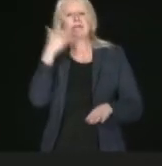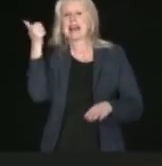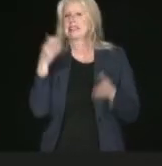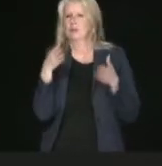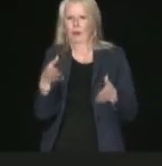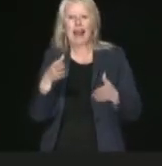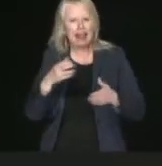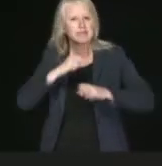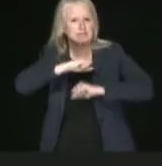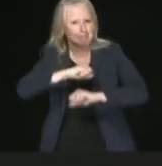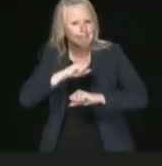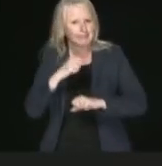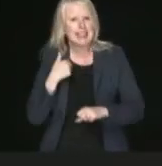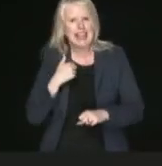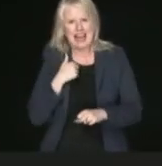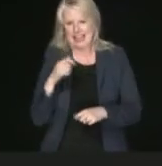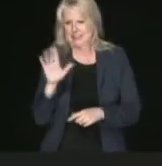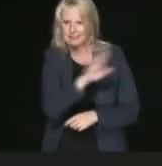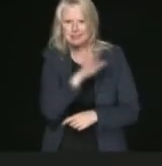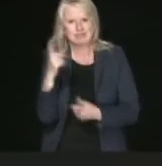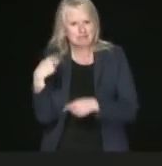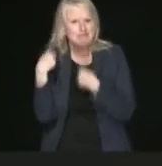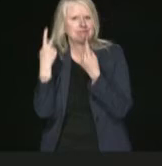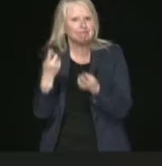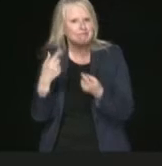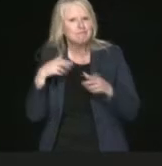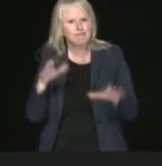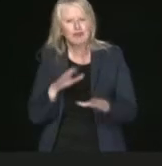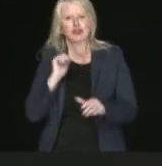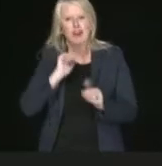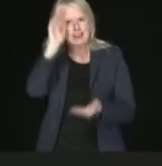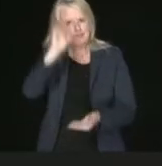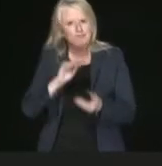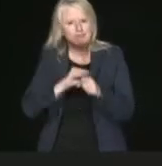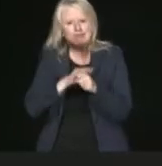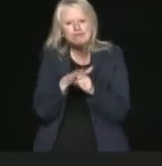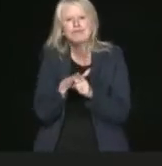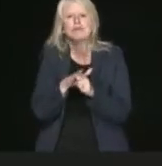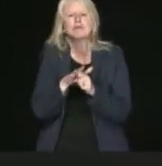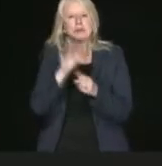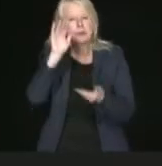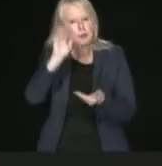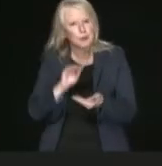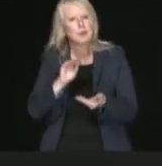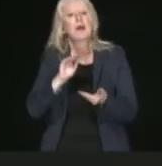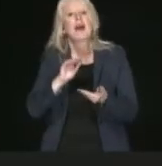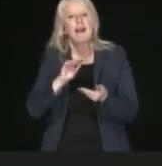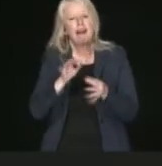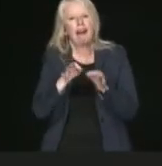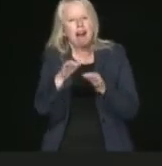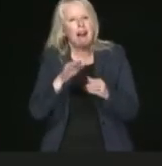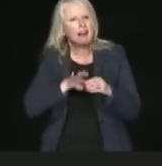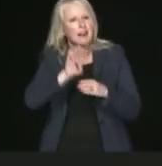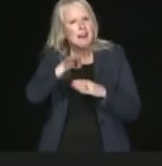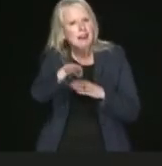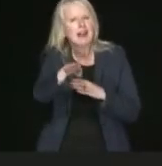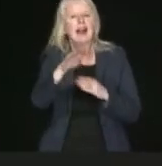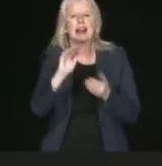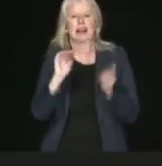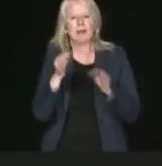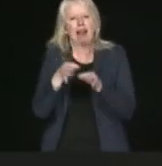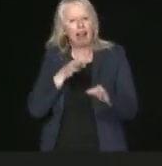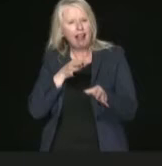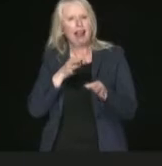doing what we've been able to do so far, which is slow the spread of the virus, delay it beyond where it's been in other